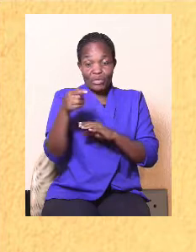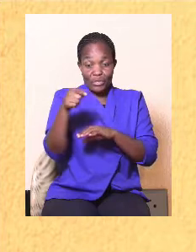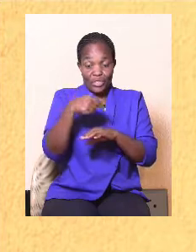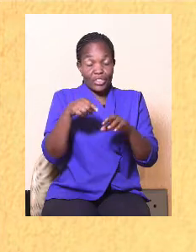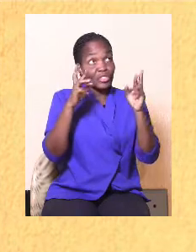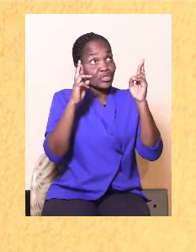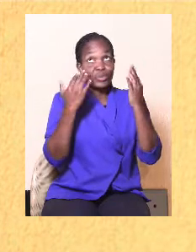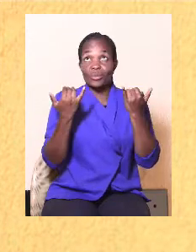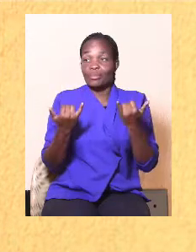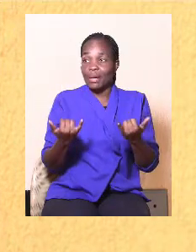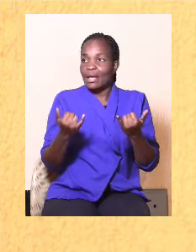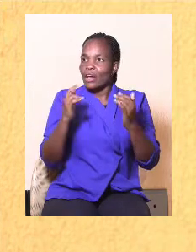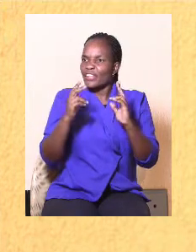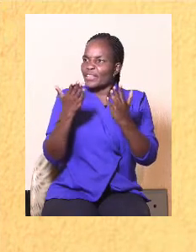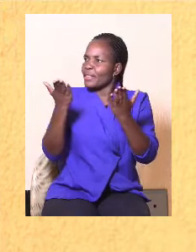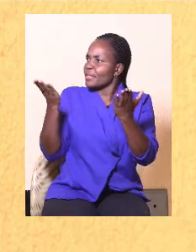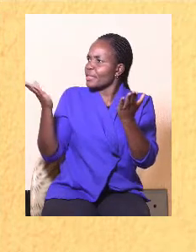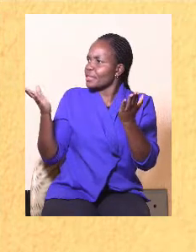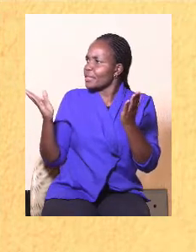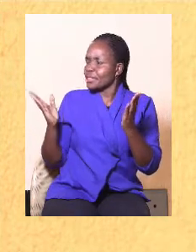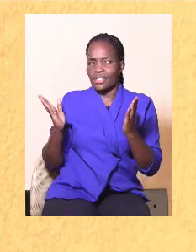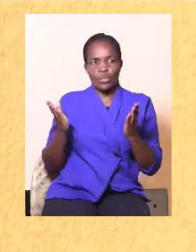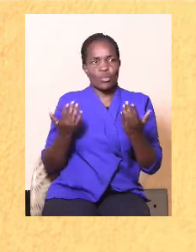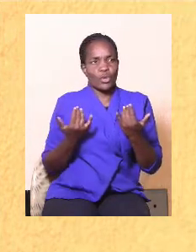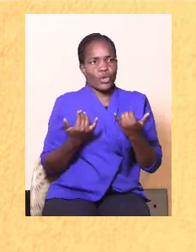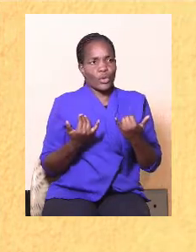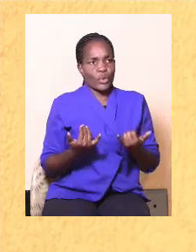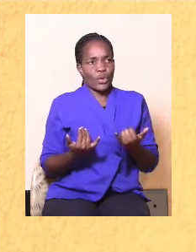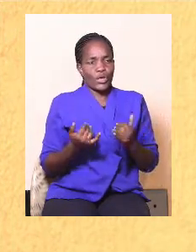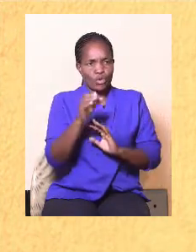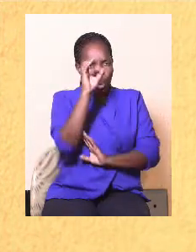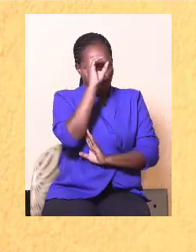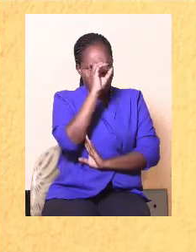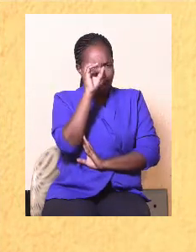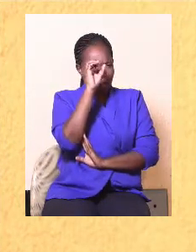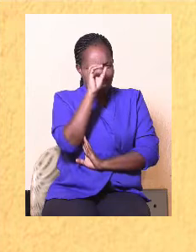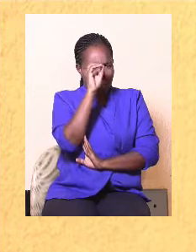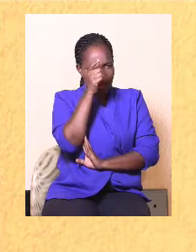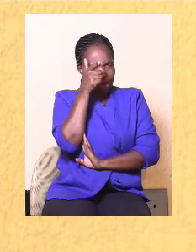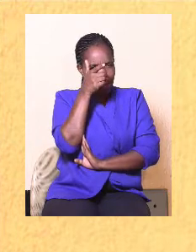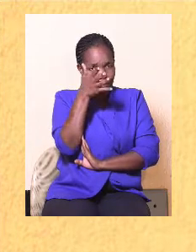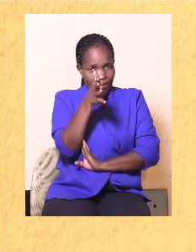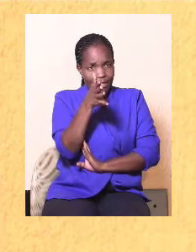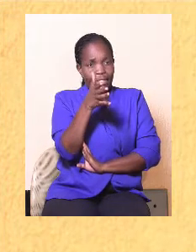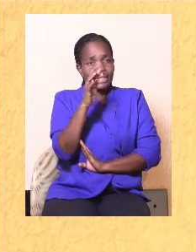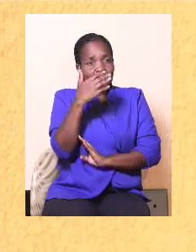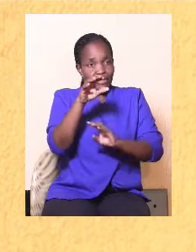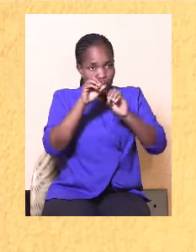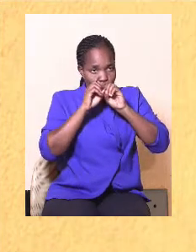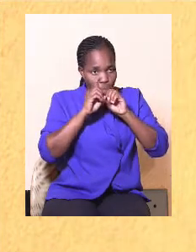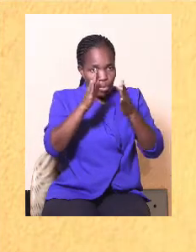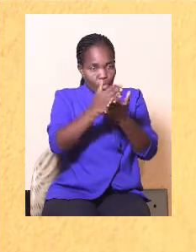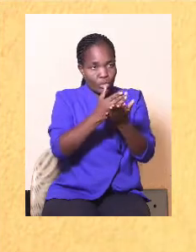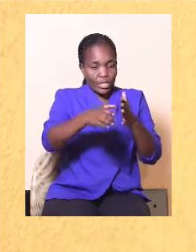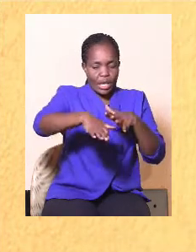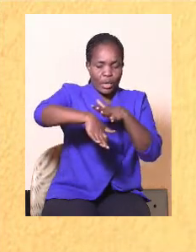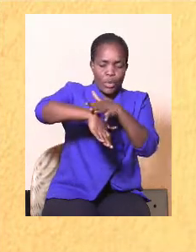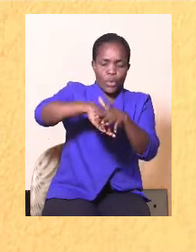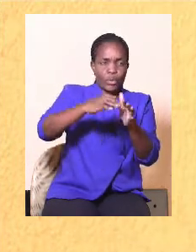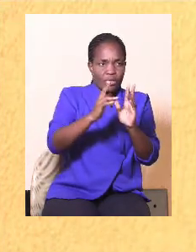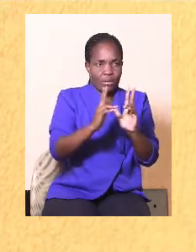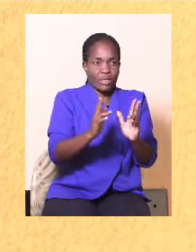for being here, because you are going to transmit this message to the rest of the Namibians. And please tell them that only